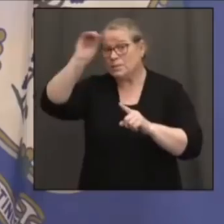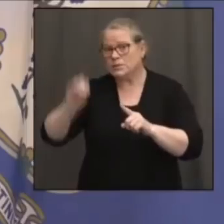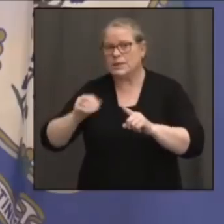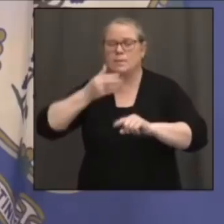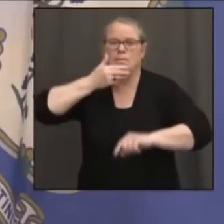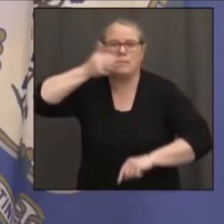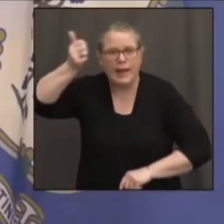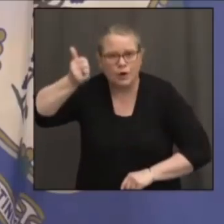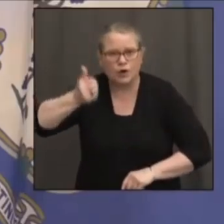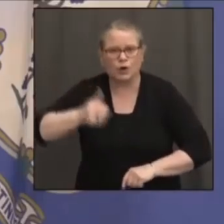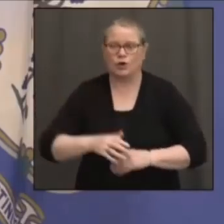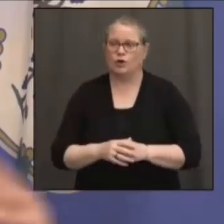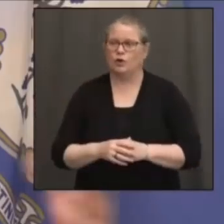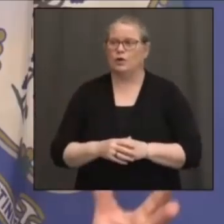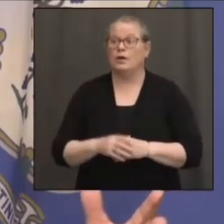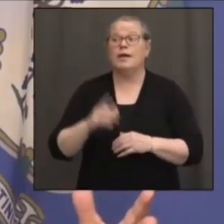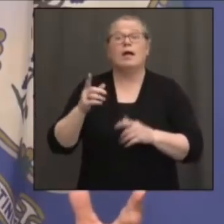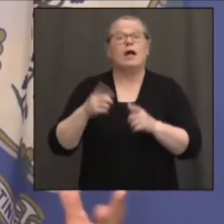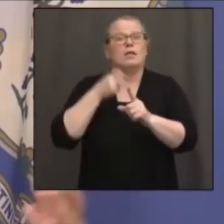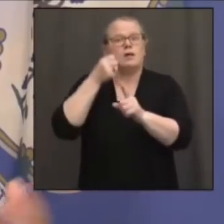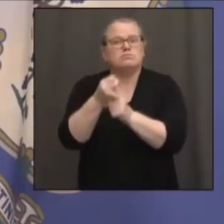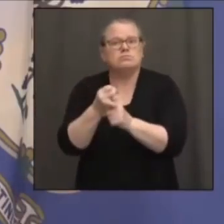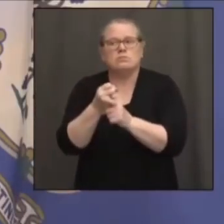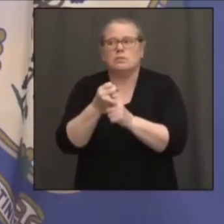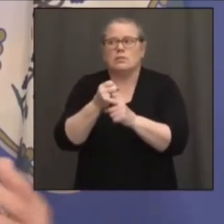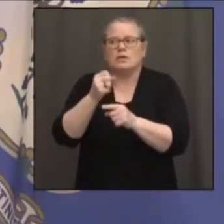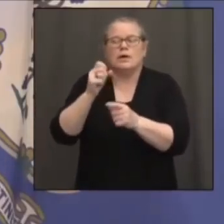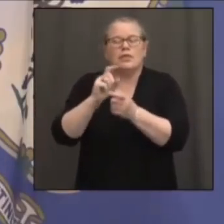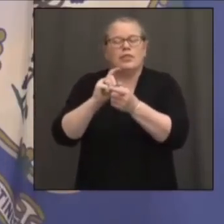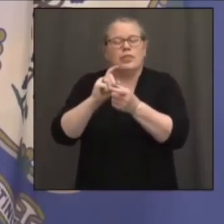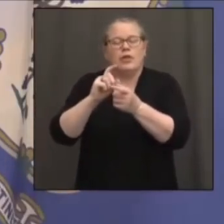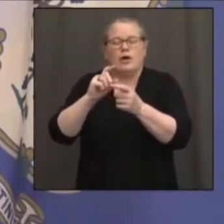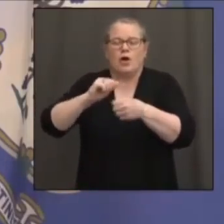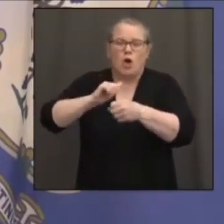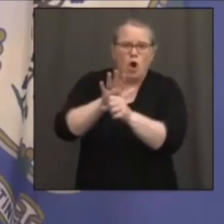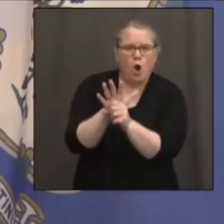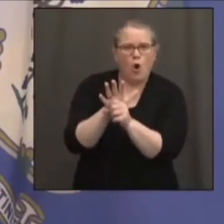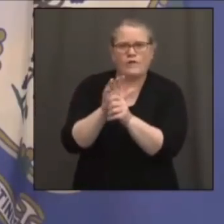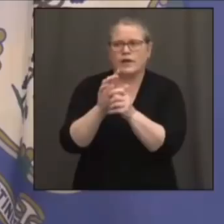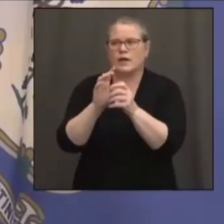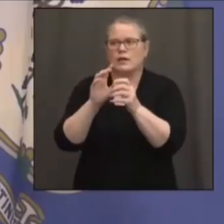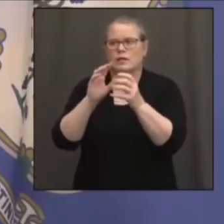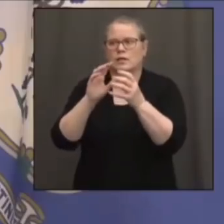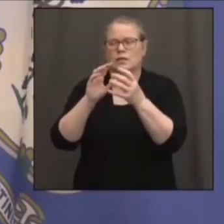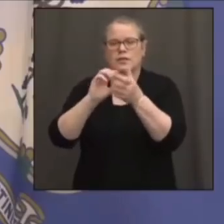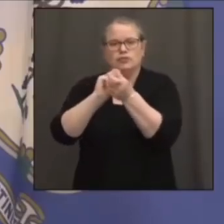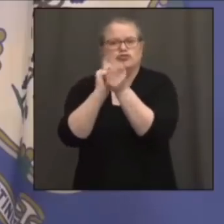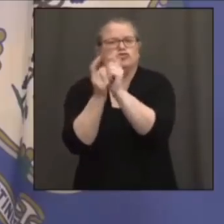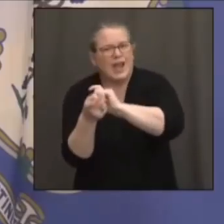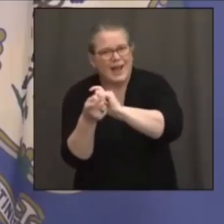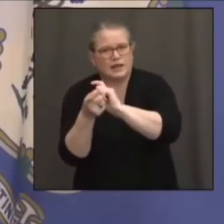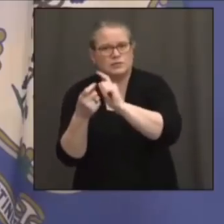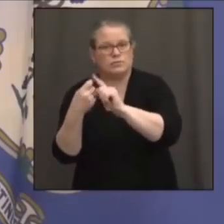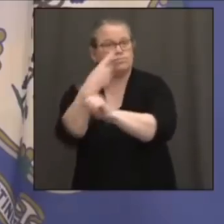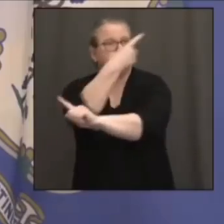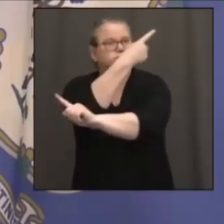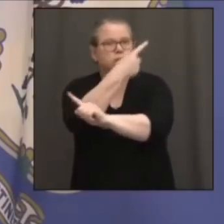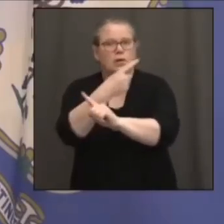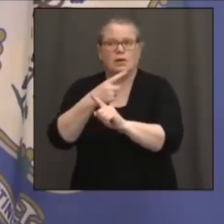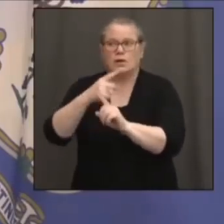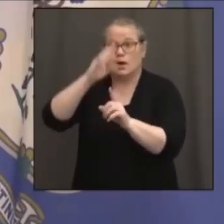about the variants. If something happens in Brazil and India where there's an awful lot of infections and an awful lot of room for new